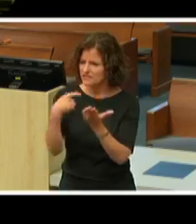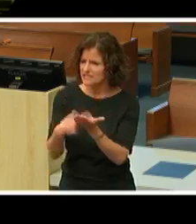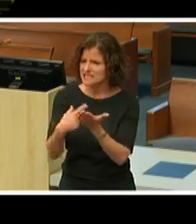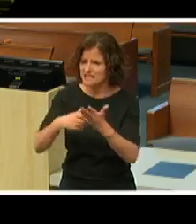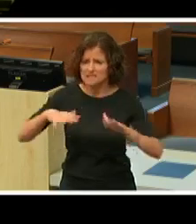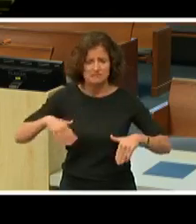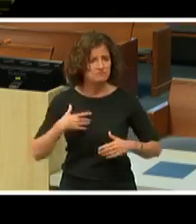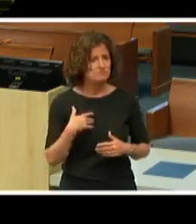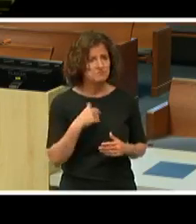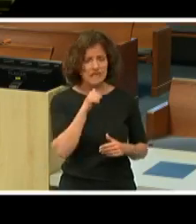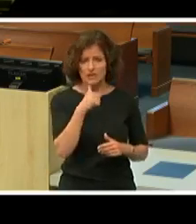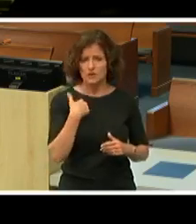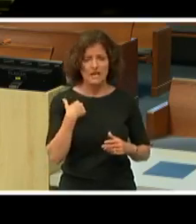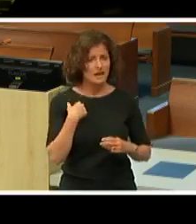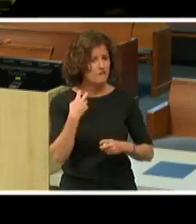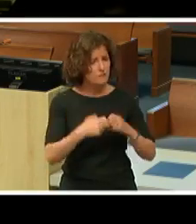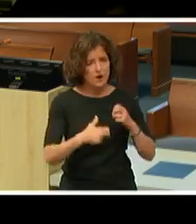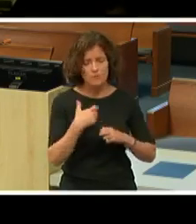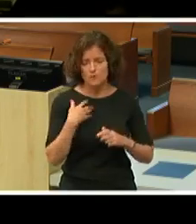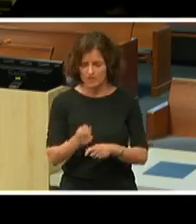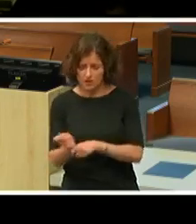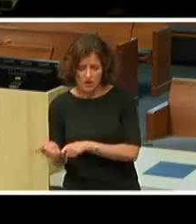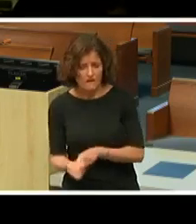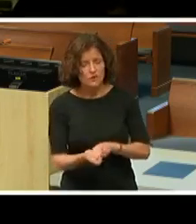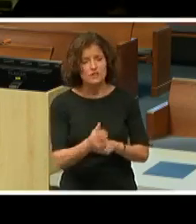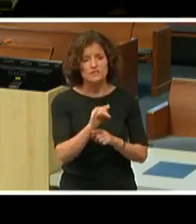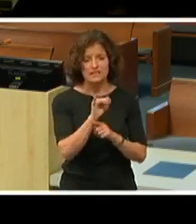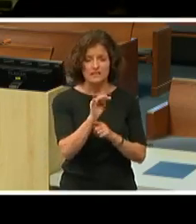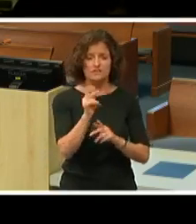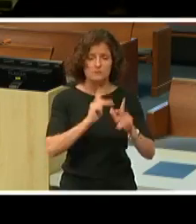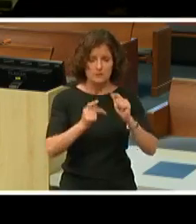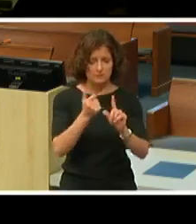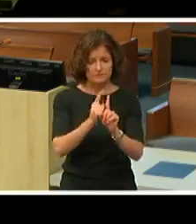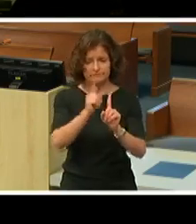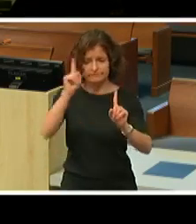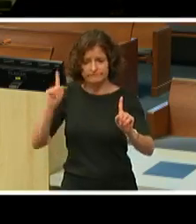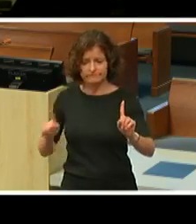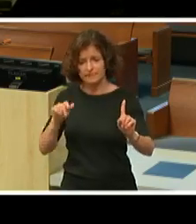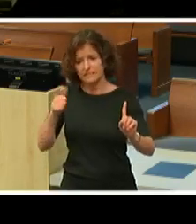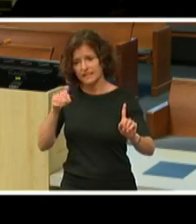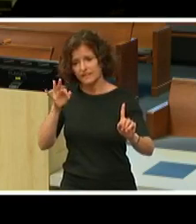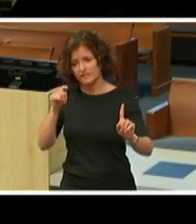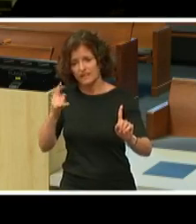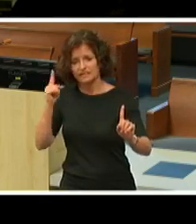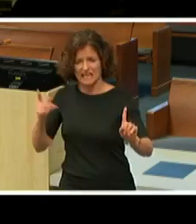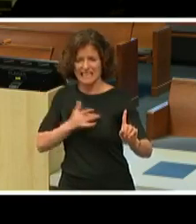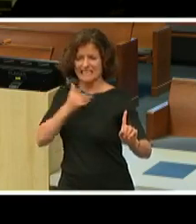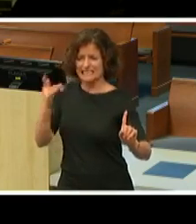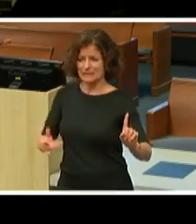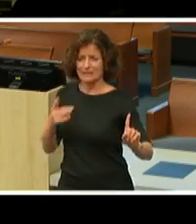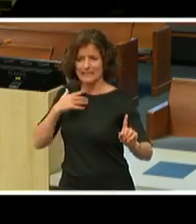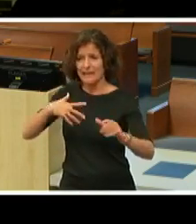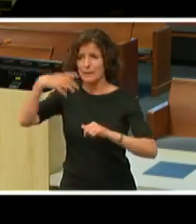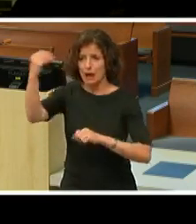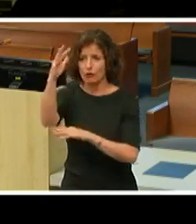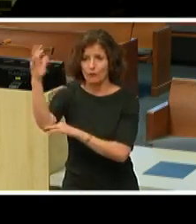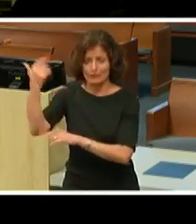addressed? I don't have any problem with golf courses as long as people stay 10 feet apart, whenever I play golf, I'm usually in the woods by